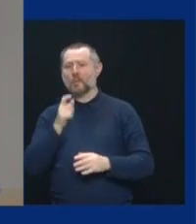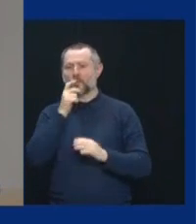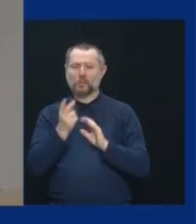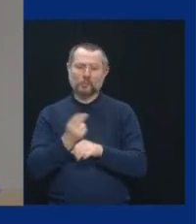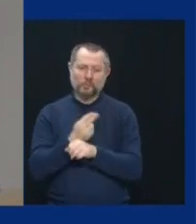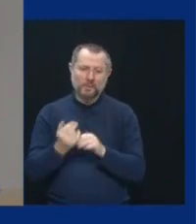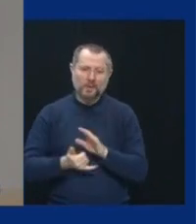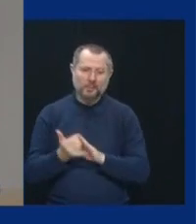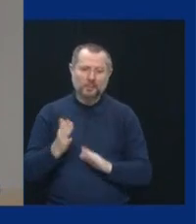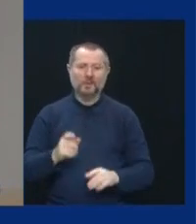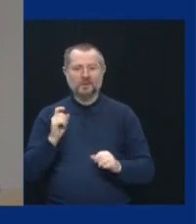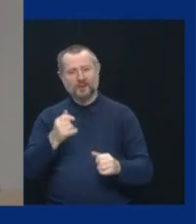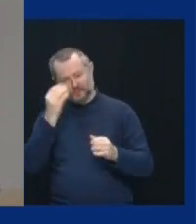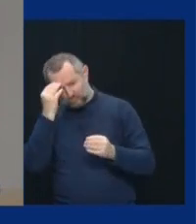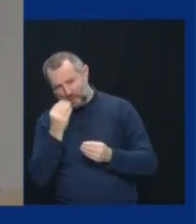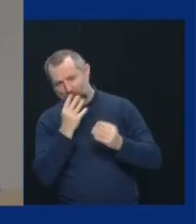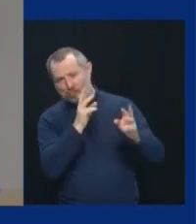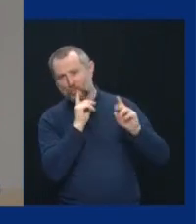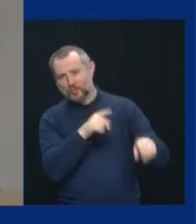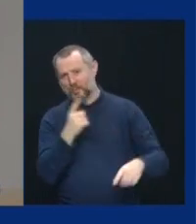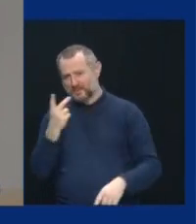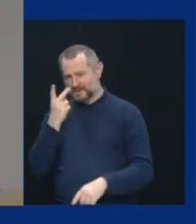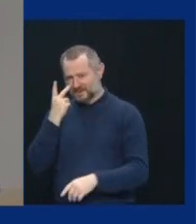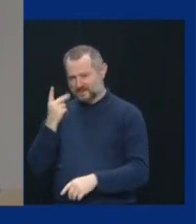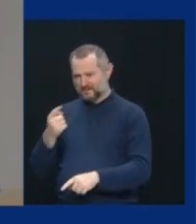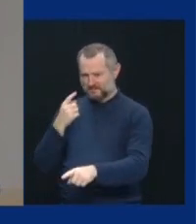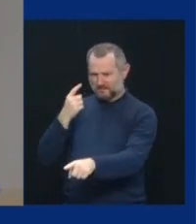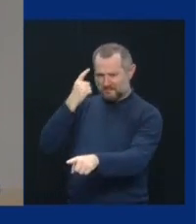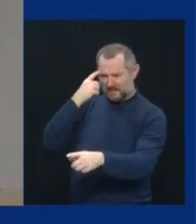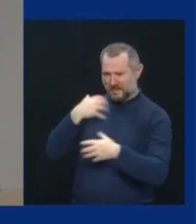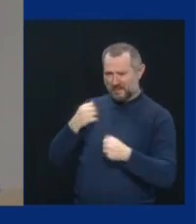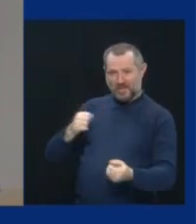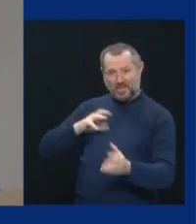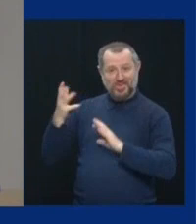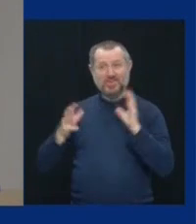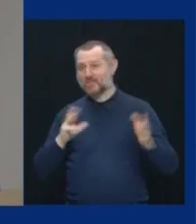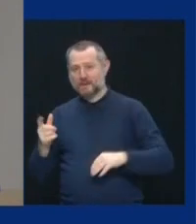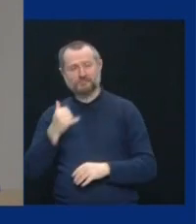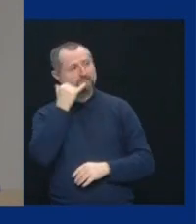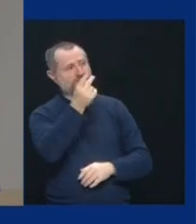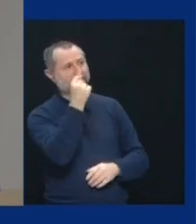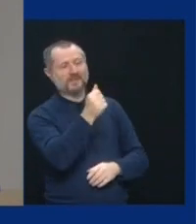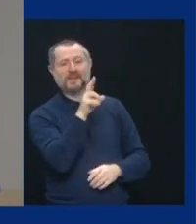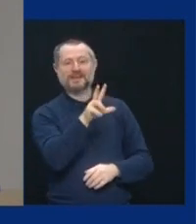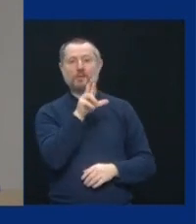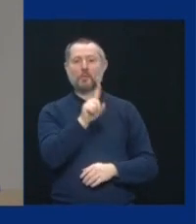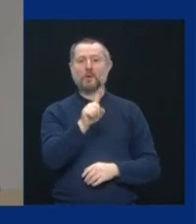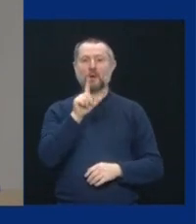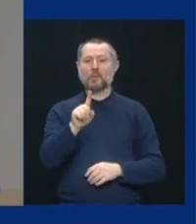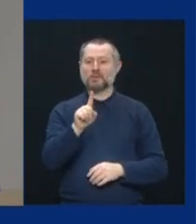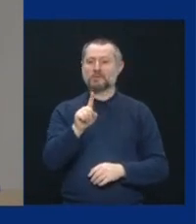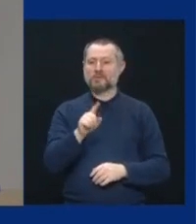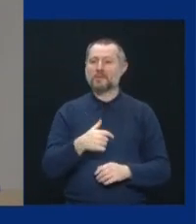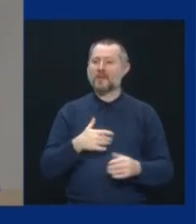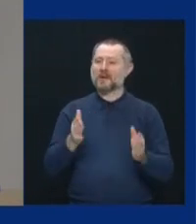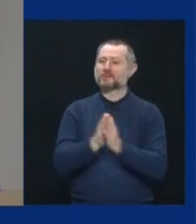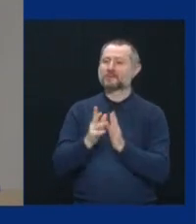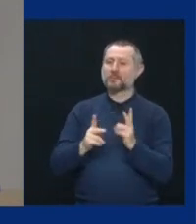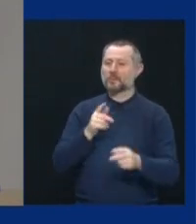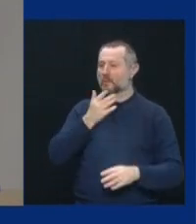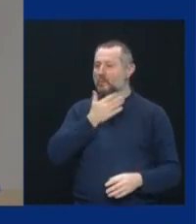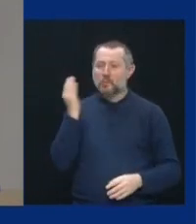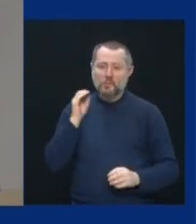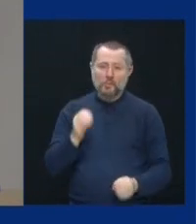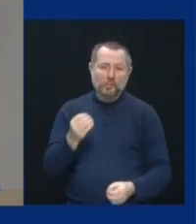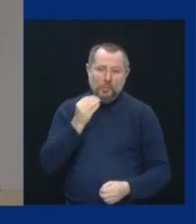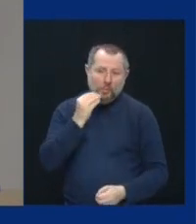who are clearly experiencing a mental health crisis. We've also called for additional resources to house individuals who do not have other options or